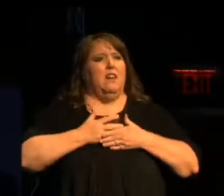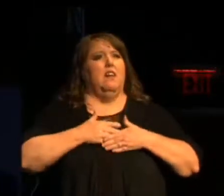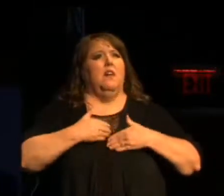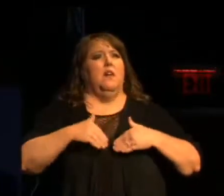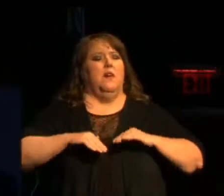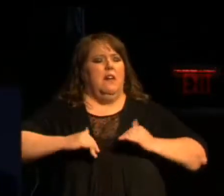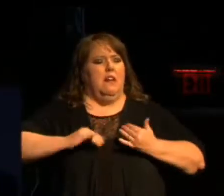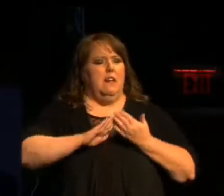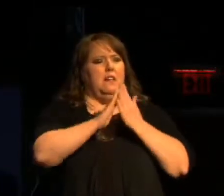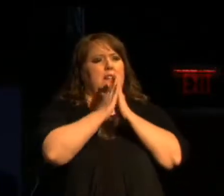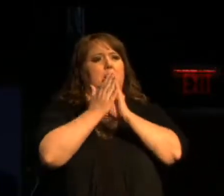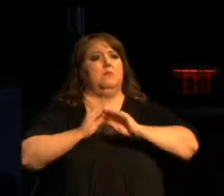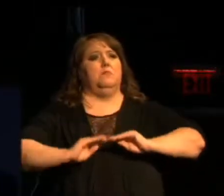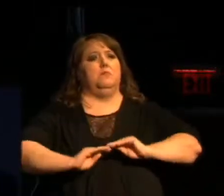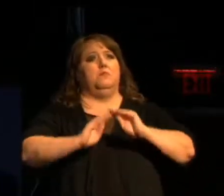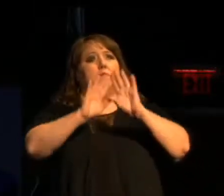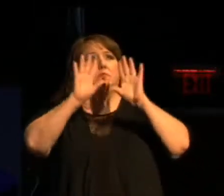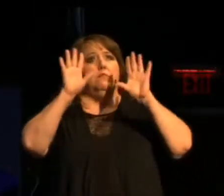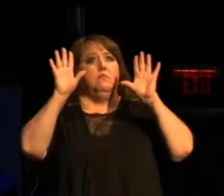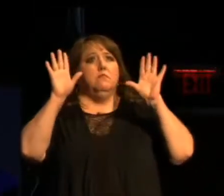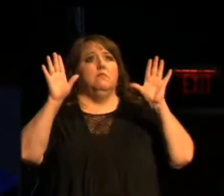of light.